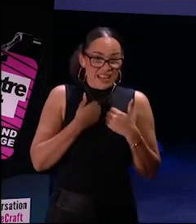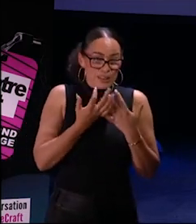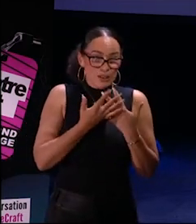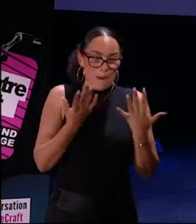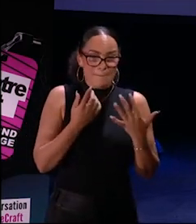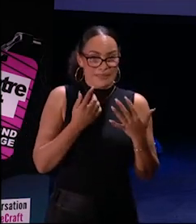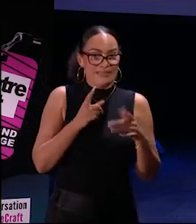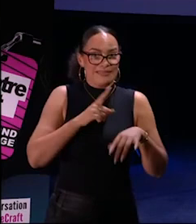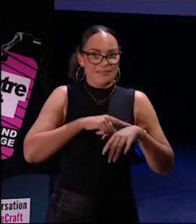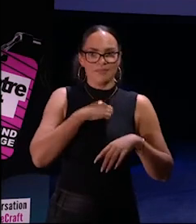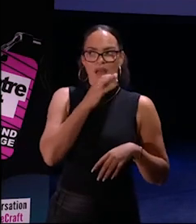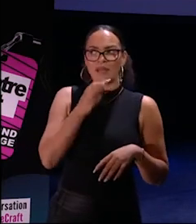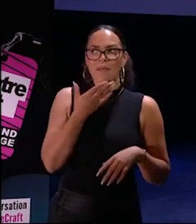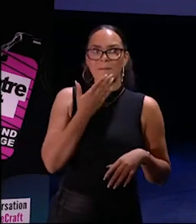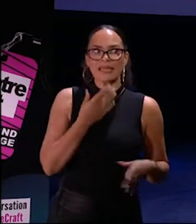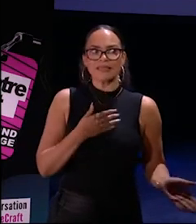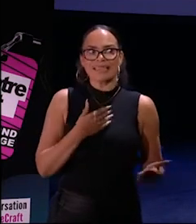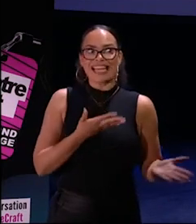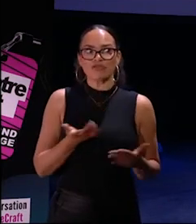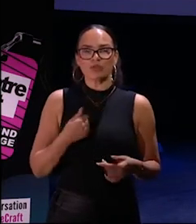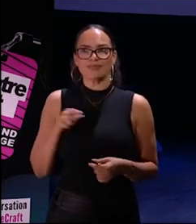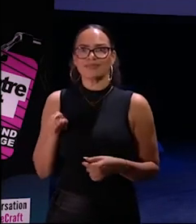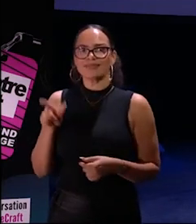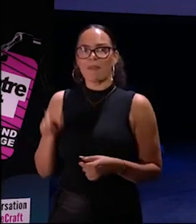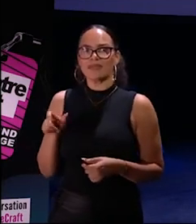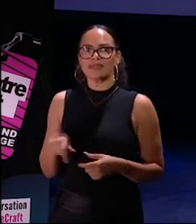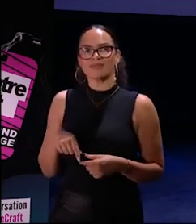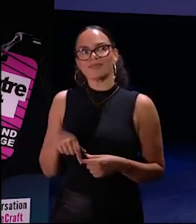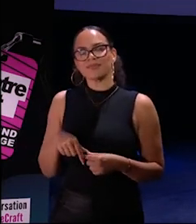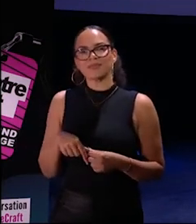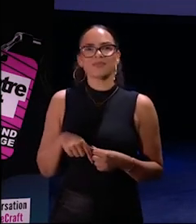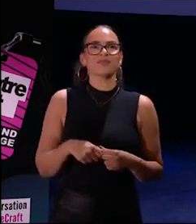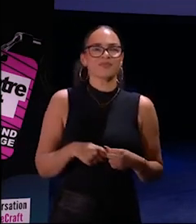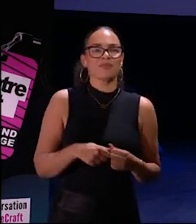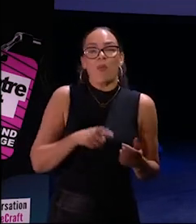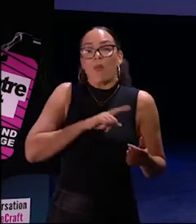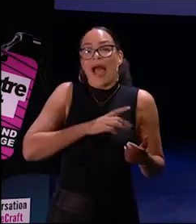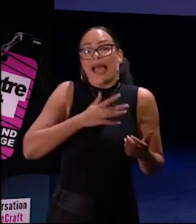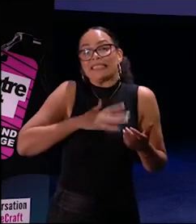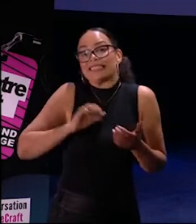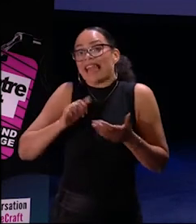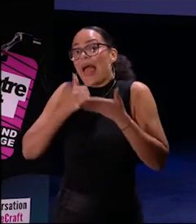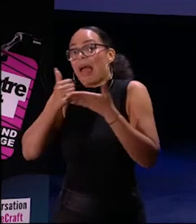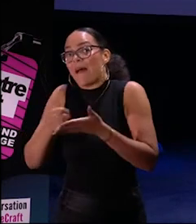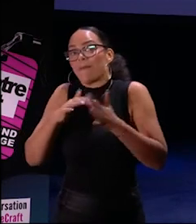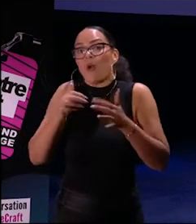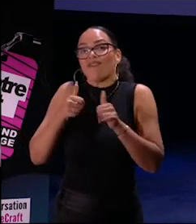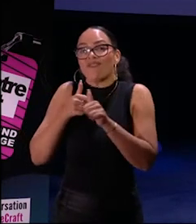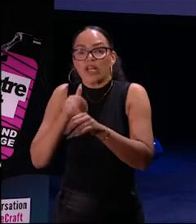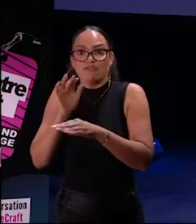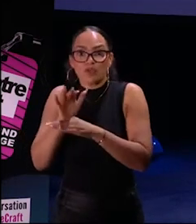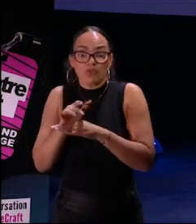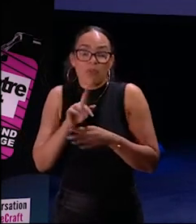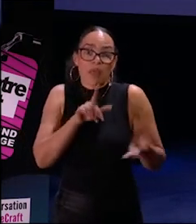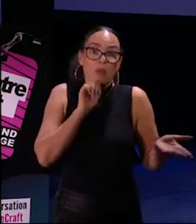virtually or in person, because they're someone that I might need some help for in the future, or they might offer some advice. And they are very willing